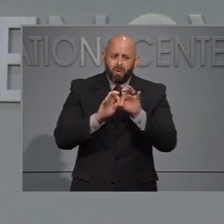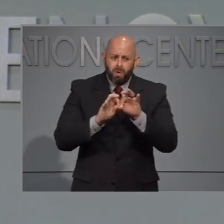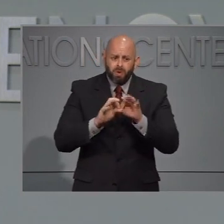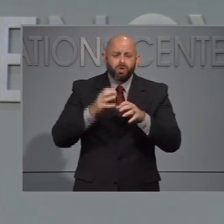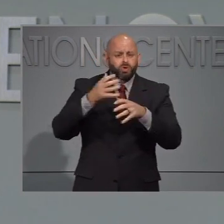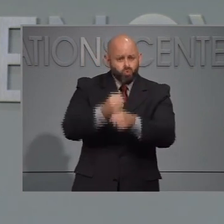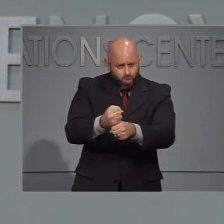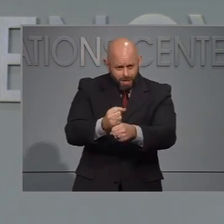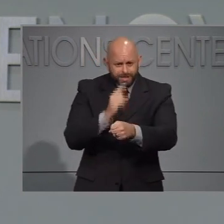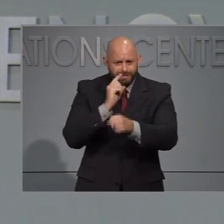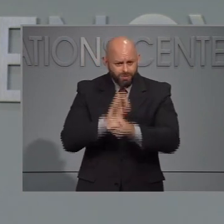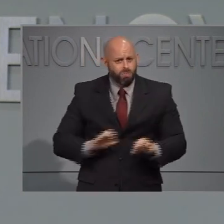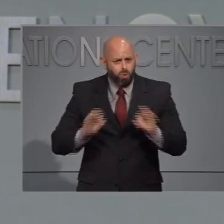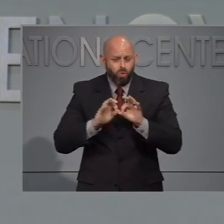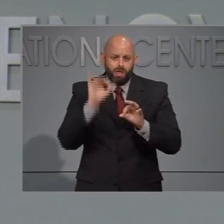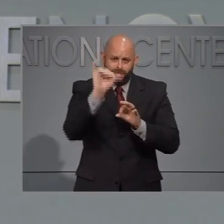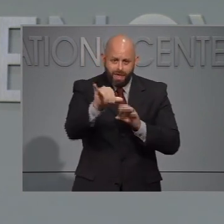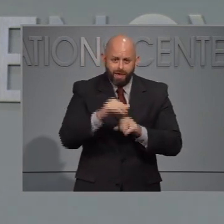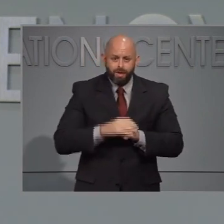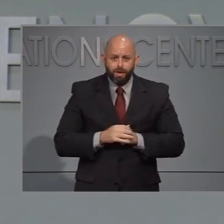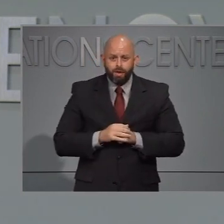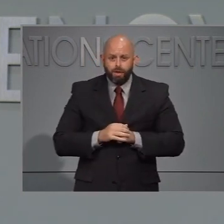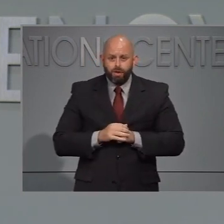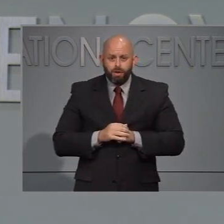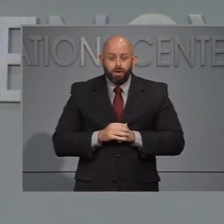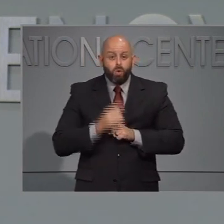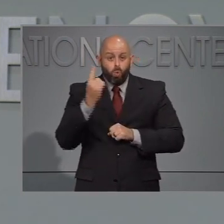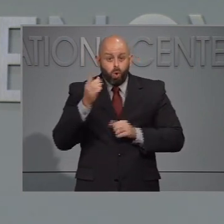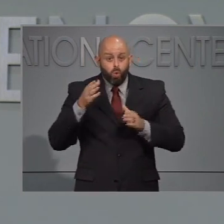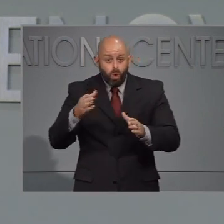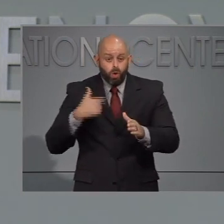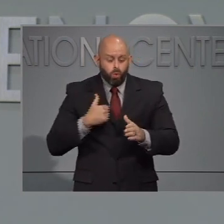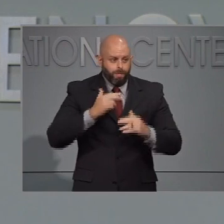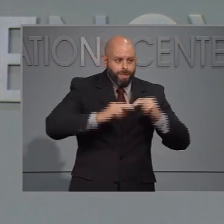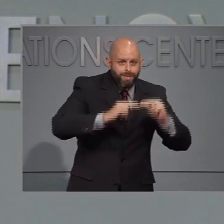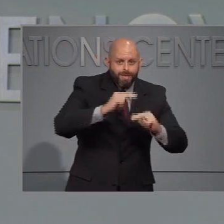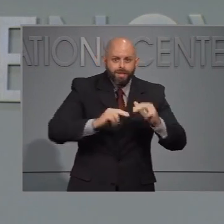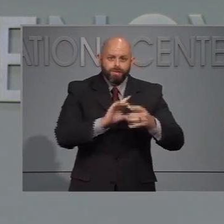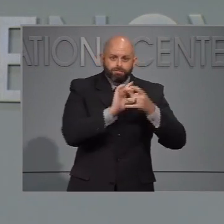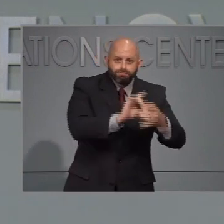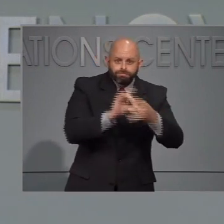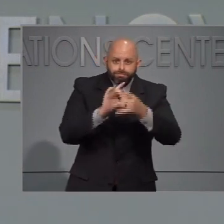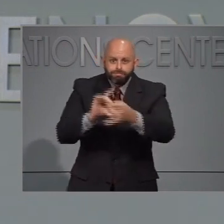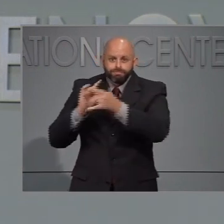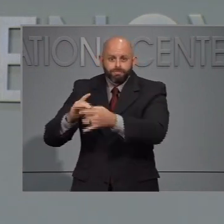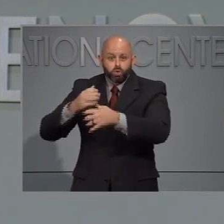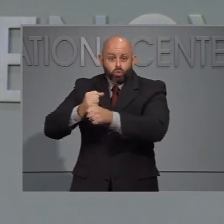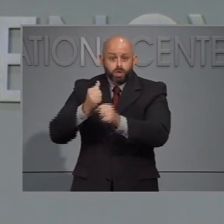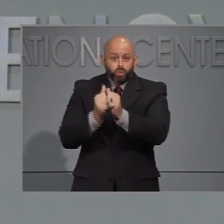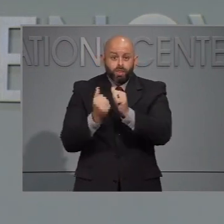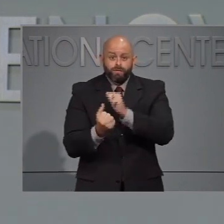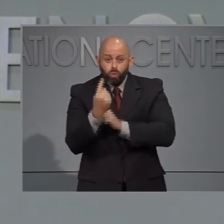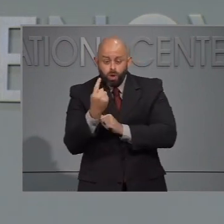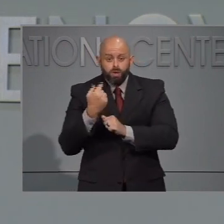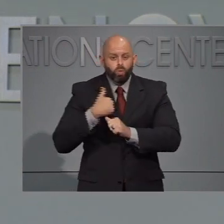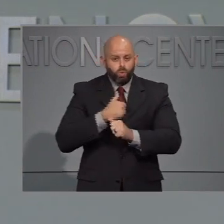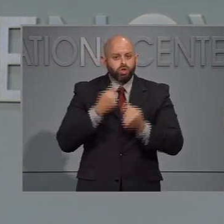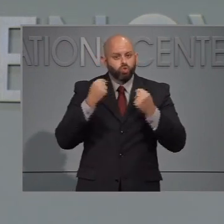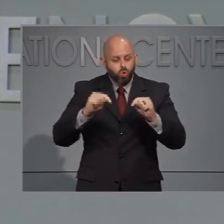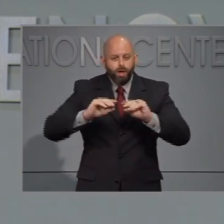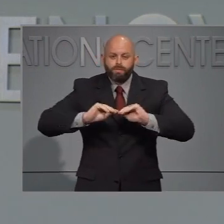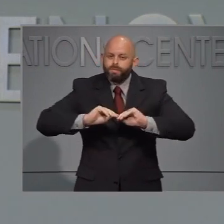in which we hope that we are building trust with everyone is to be very transparent, particularly with what is going on in North Carolina. It's why